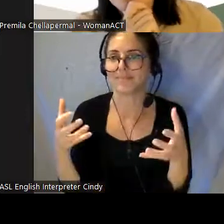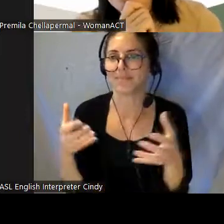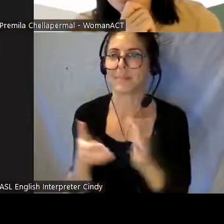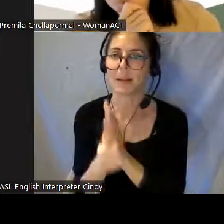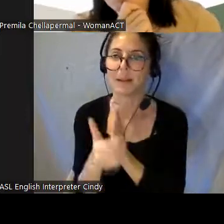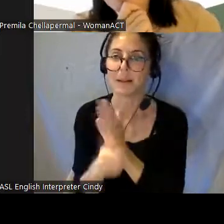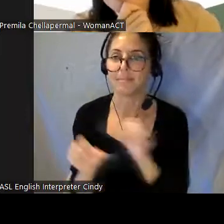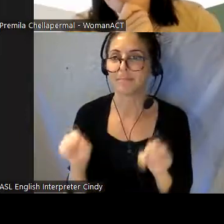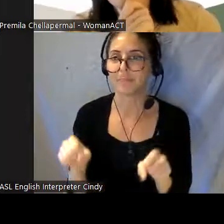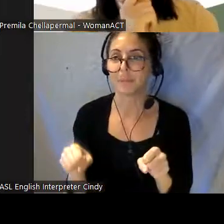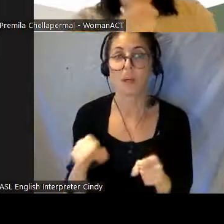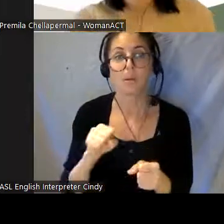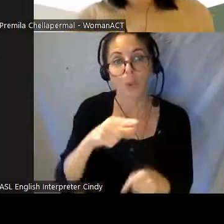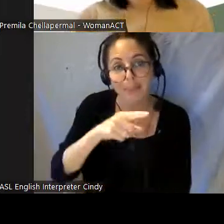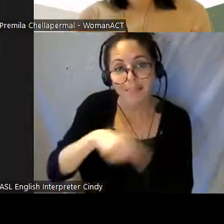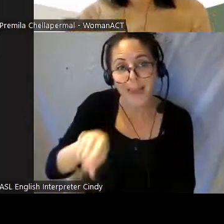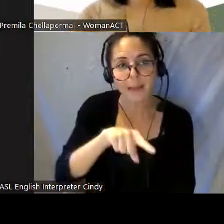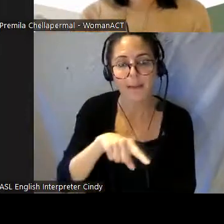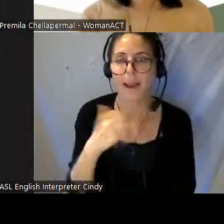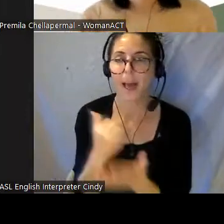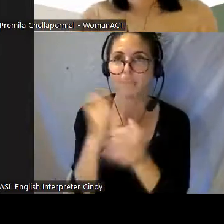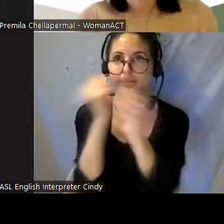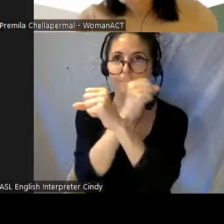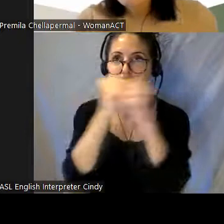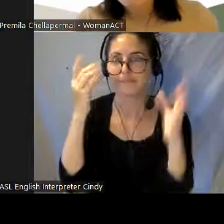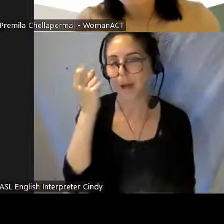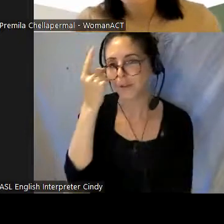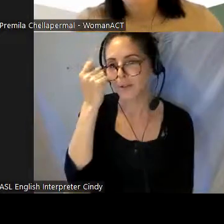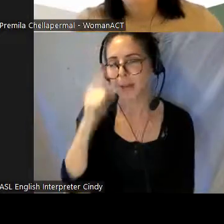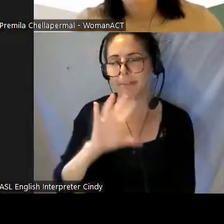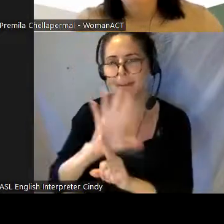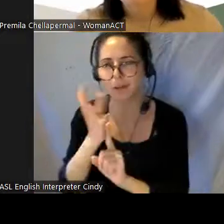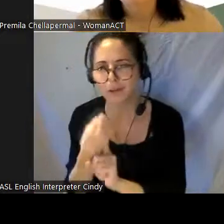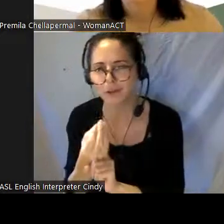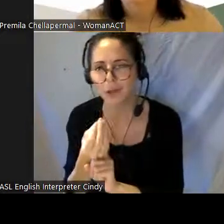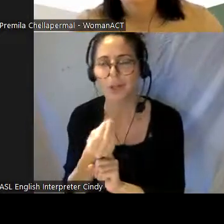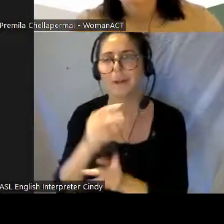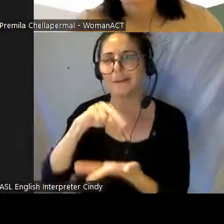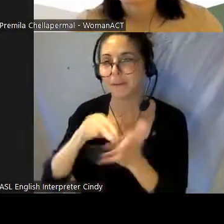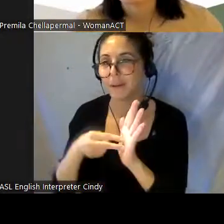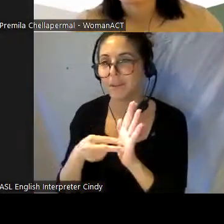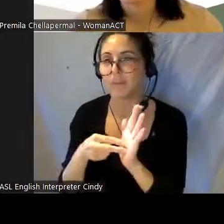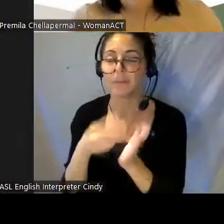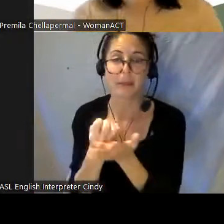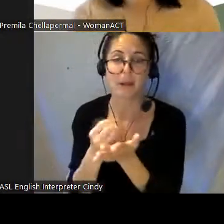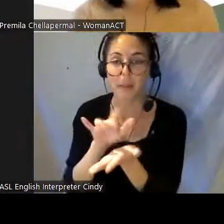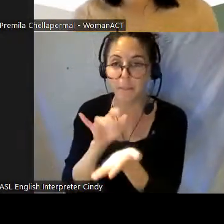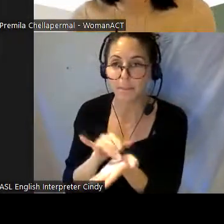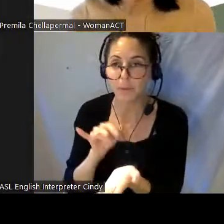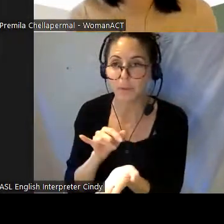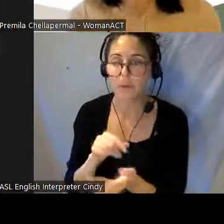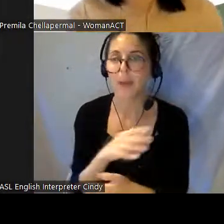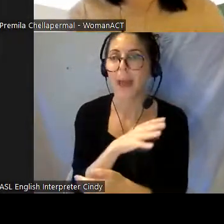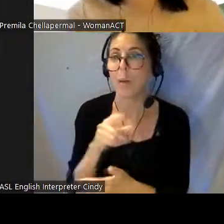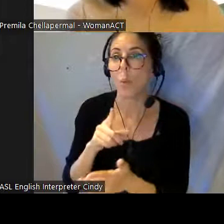for themselves to understand those culturally contextual definitions of economic abuse and what would be available, like